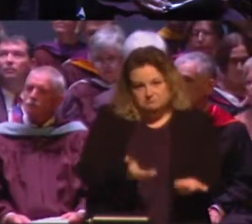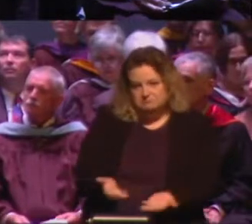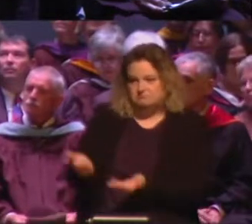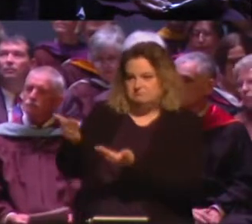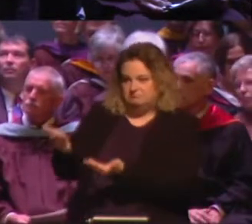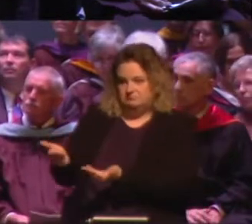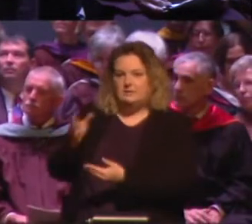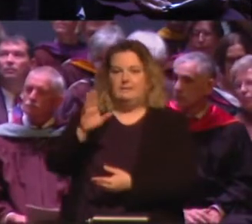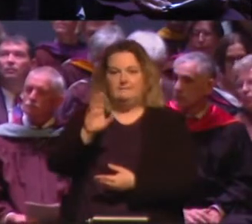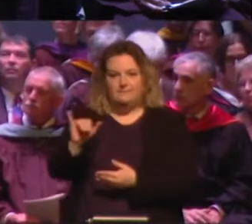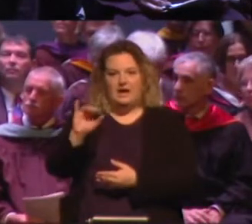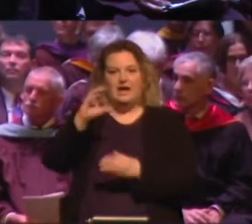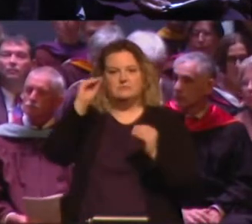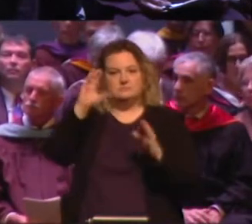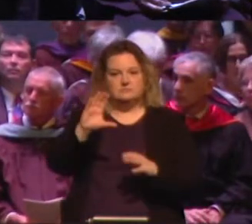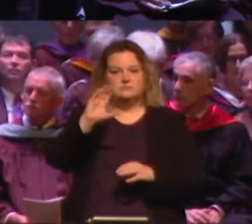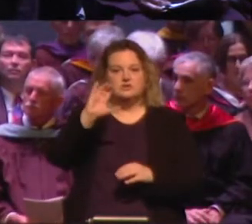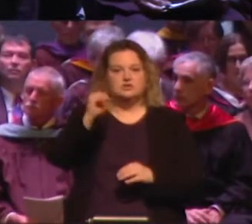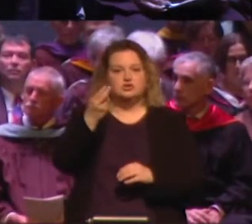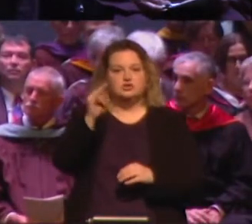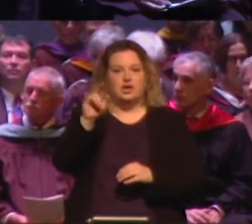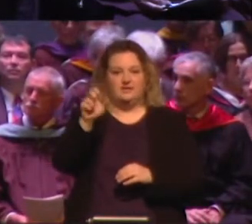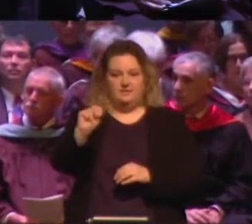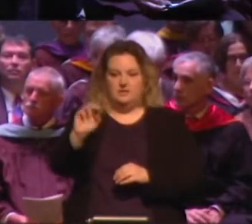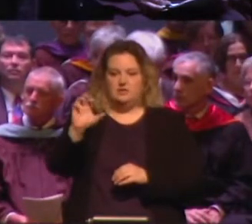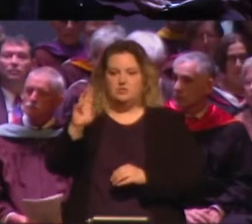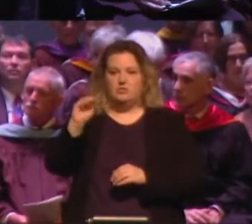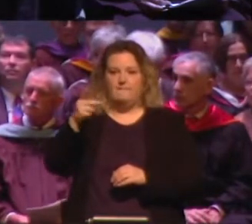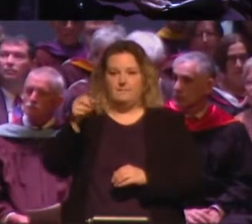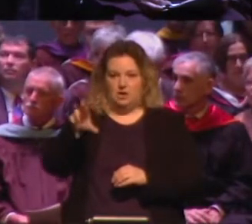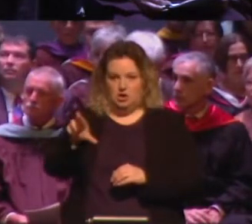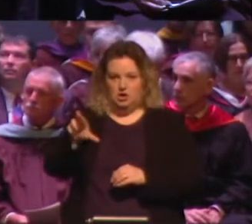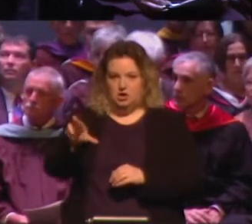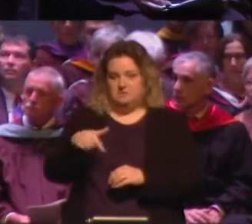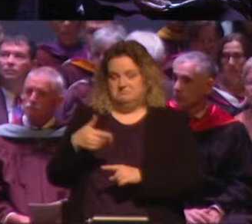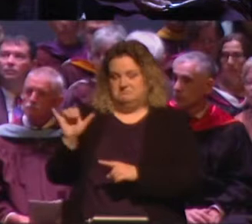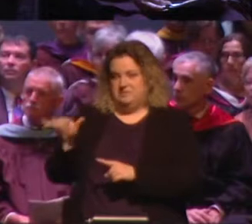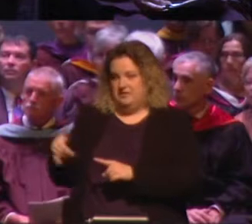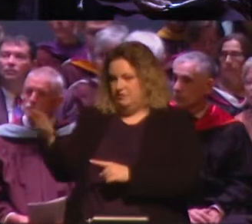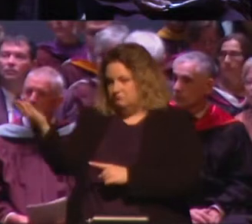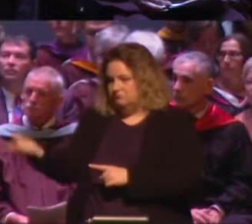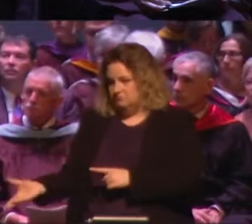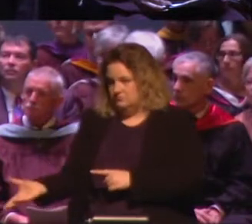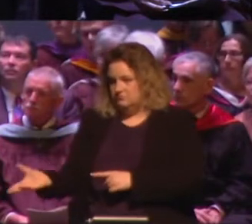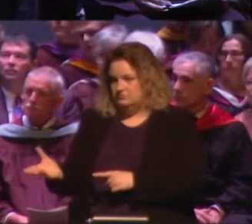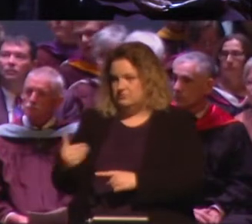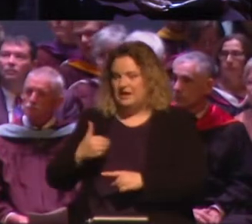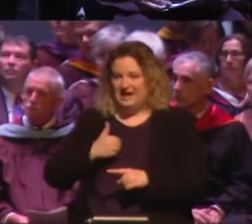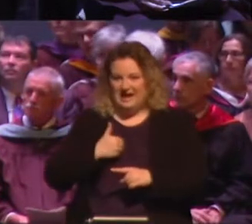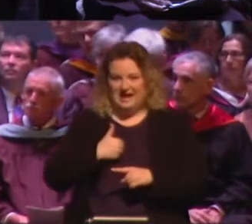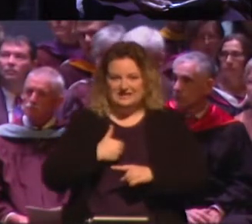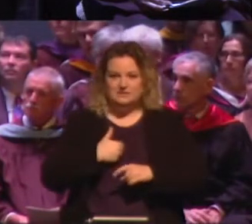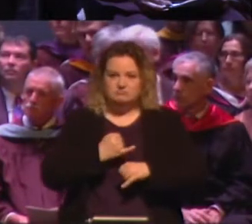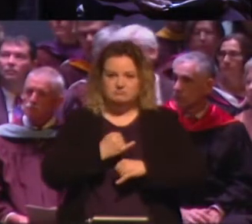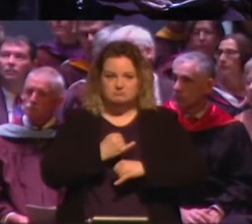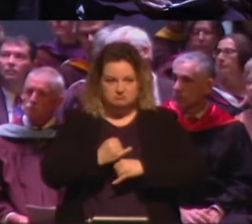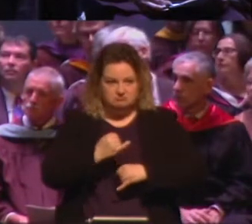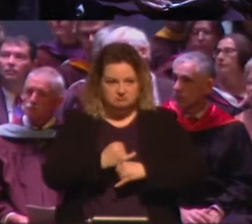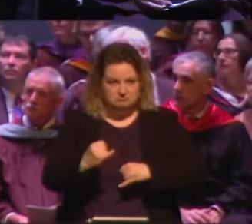by Jonathan Crumpler, the chief marshal. It's located right in front of me here on center stage and is held in a wrought metal